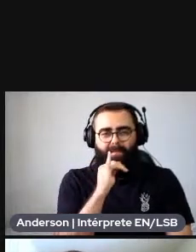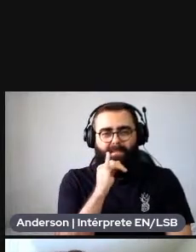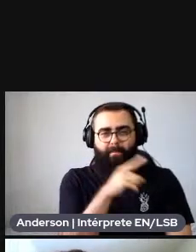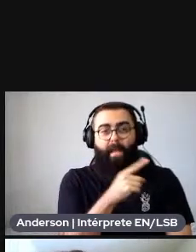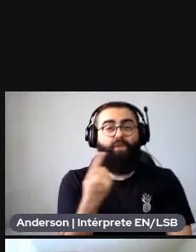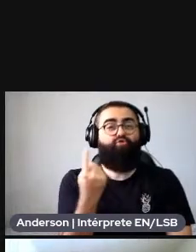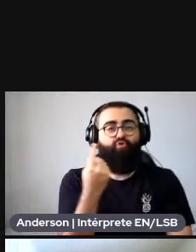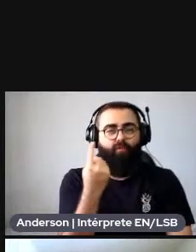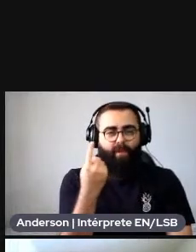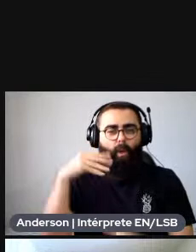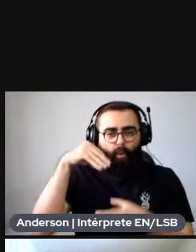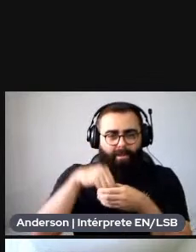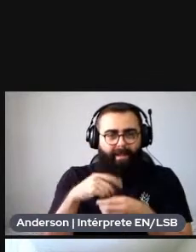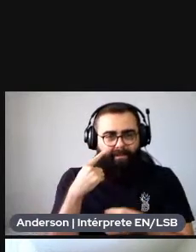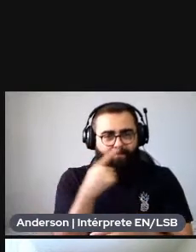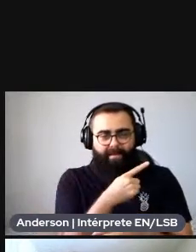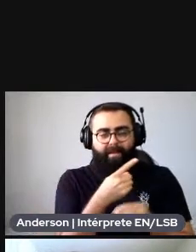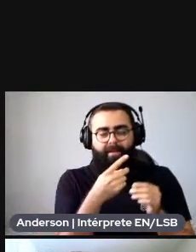individual in the case of 22.